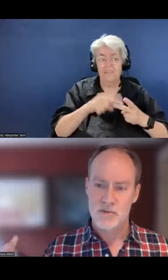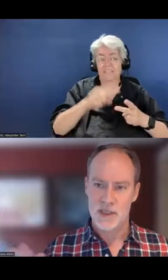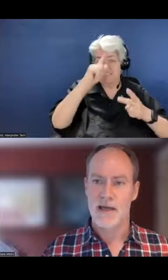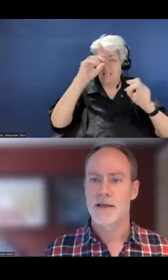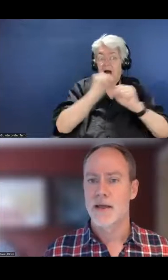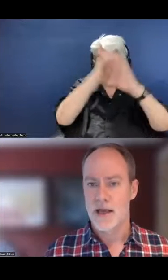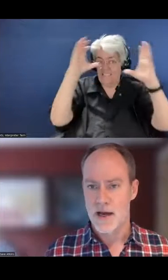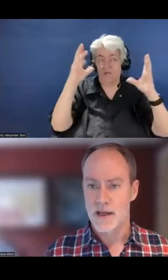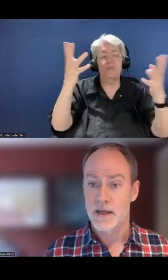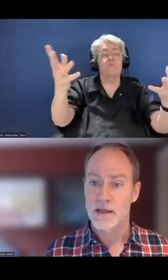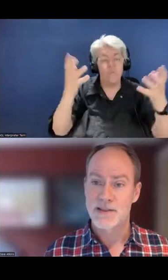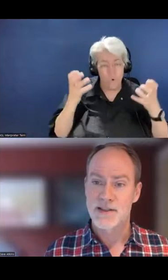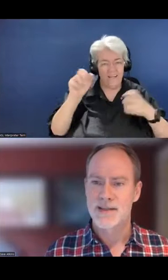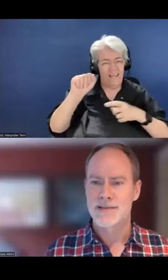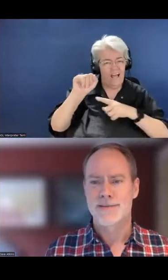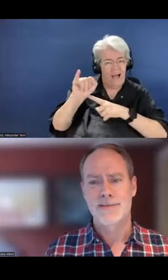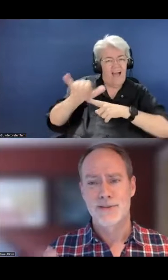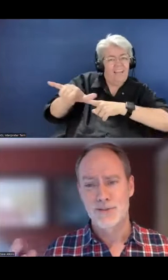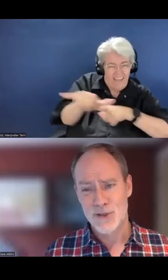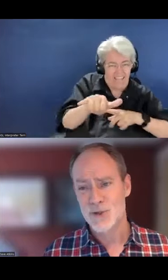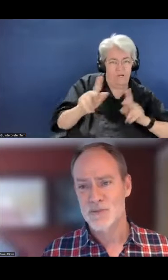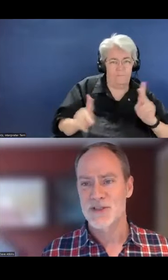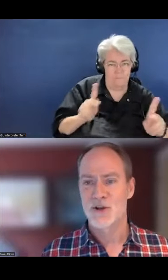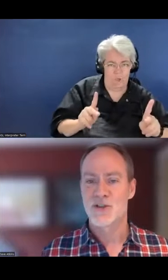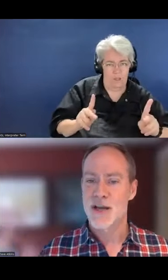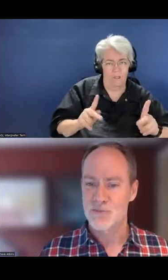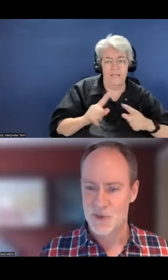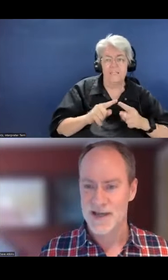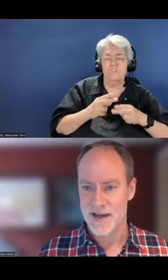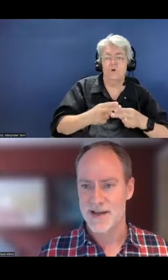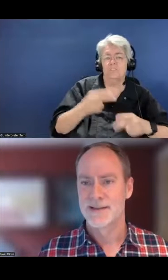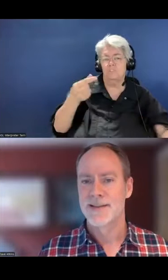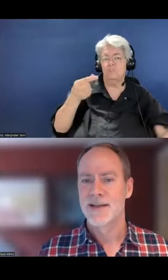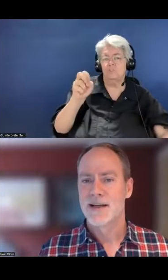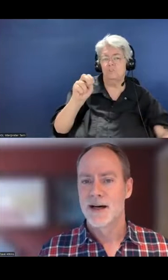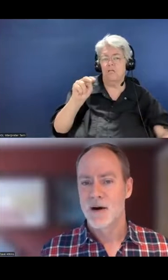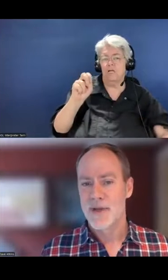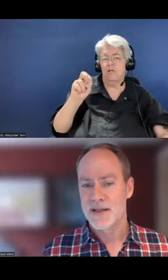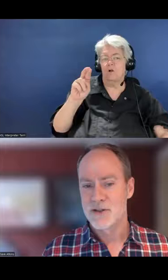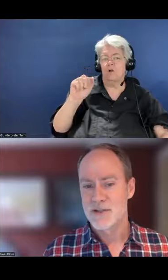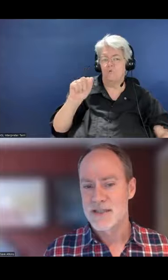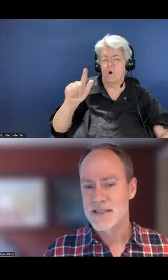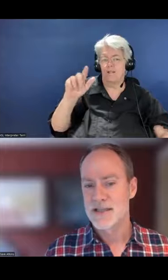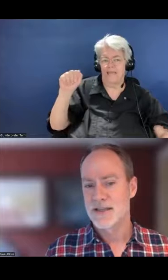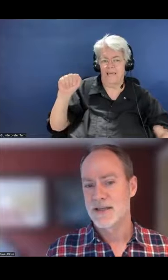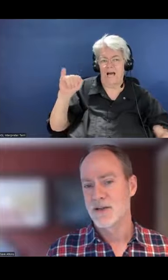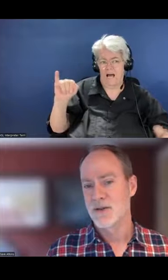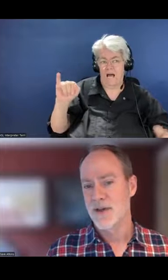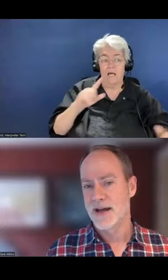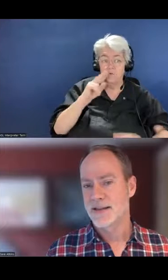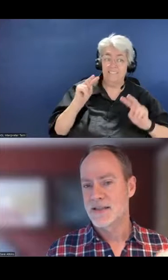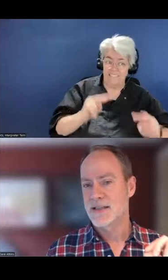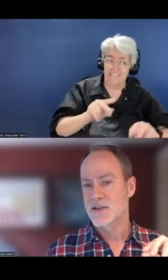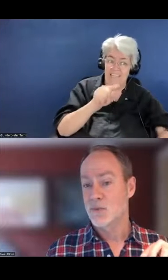very human-like AI, and the term is called general AI. And you can see in